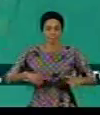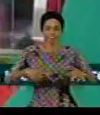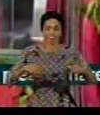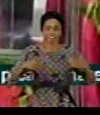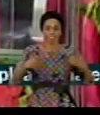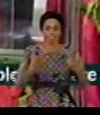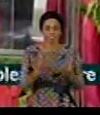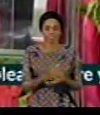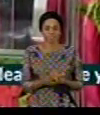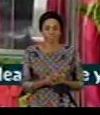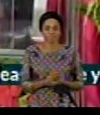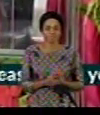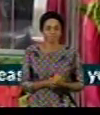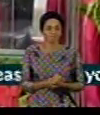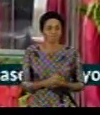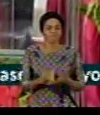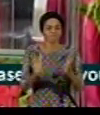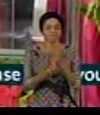Church, praise the Lord.